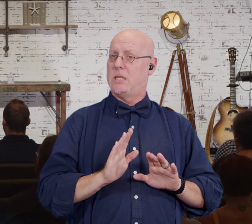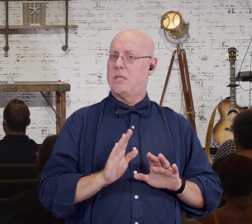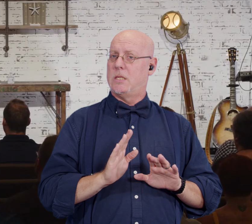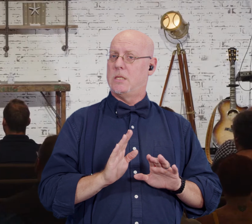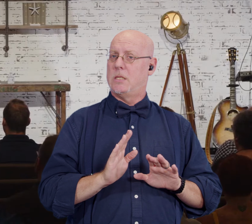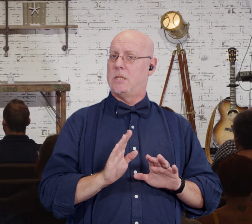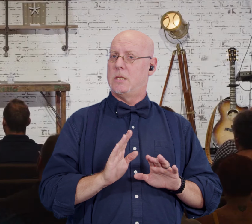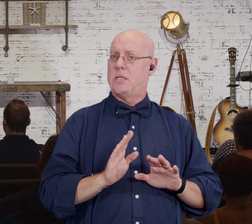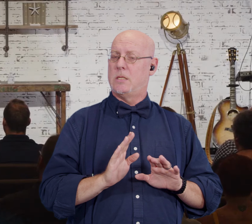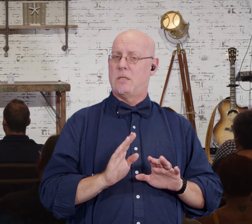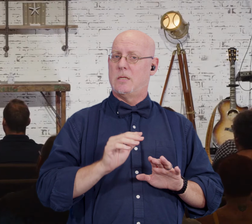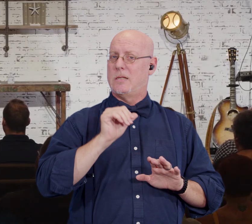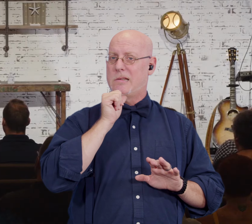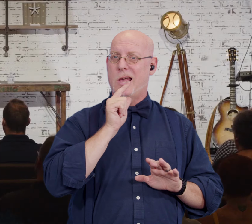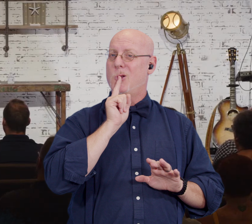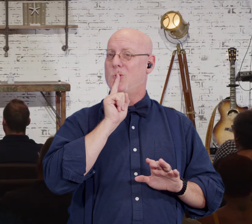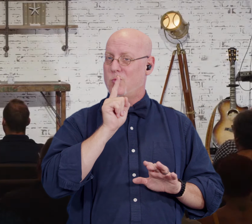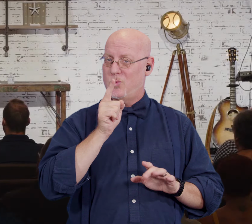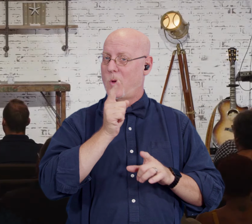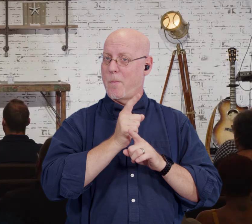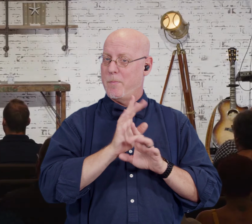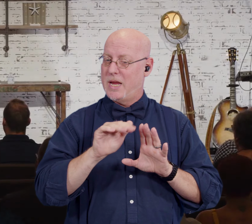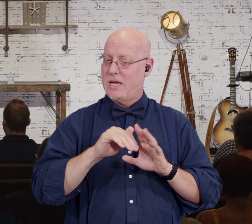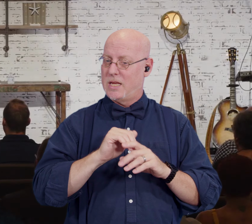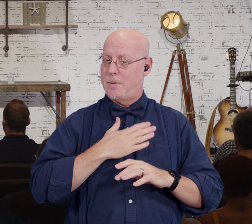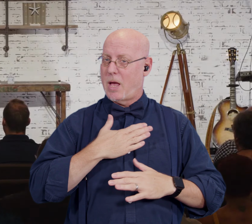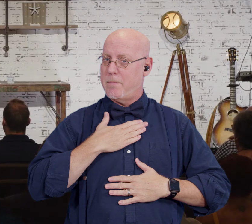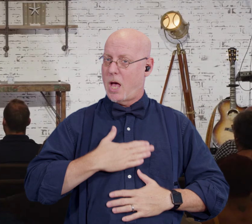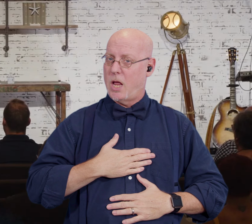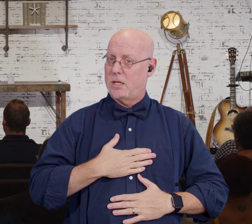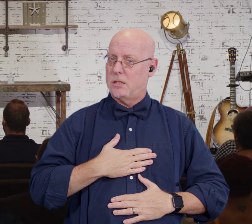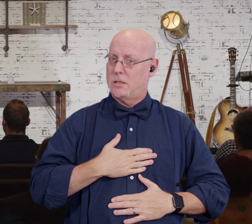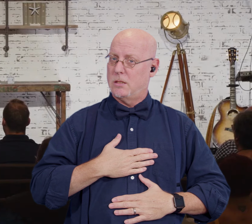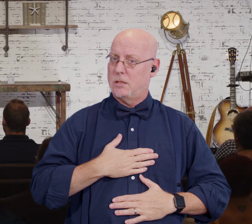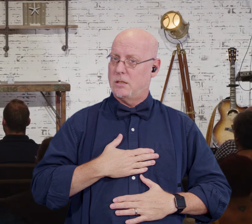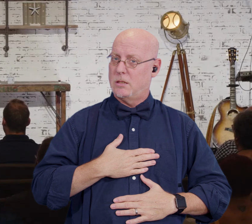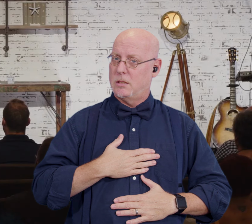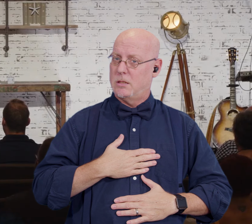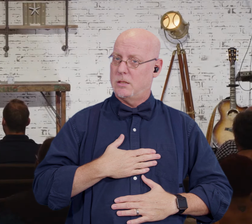peace, there was not actual peace in my body.